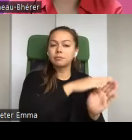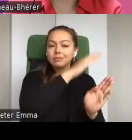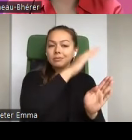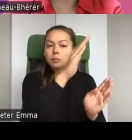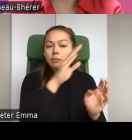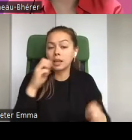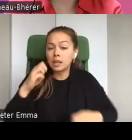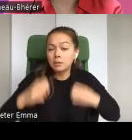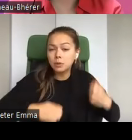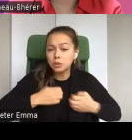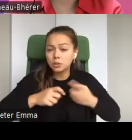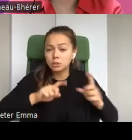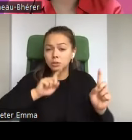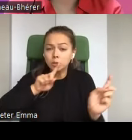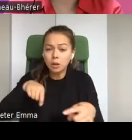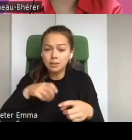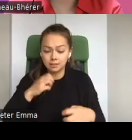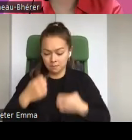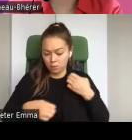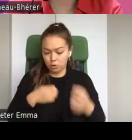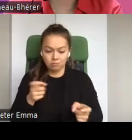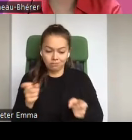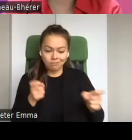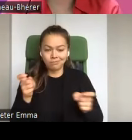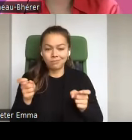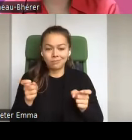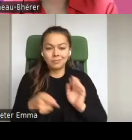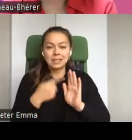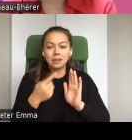have the words to explain what they're living. They don't